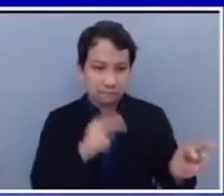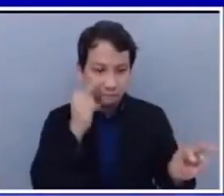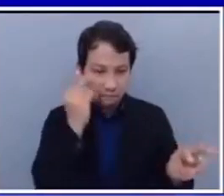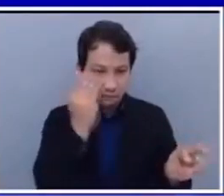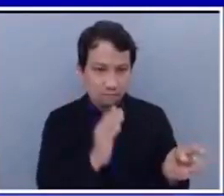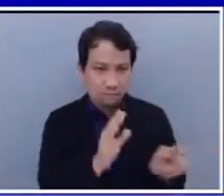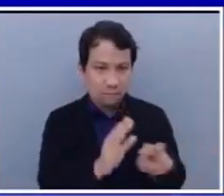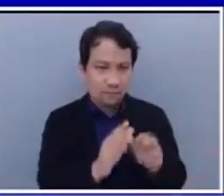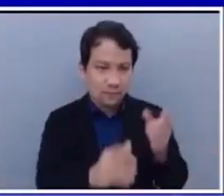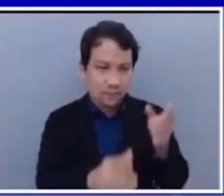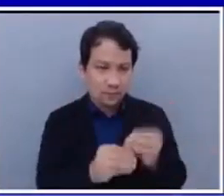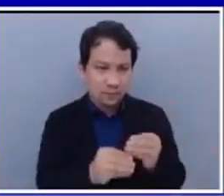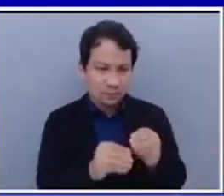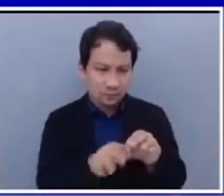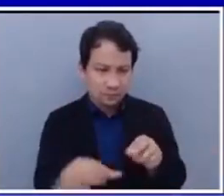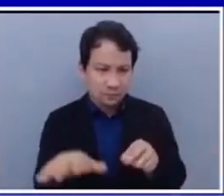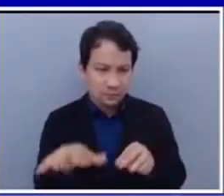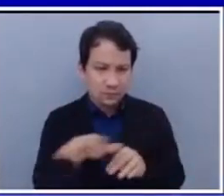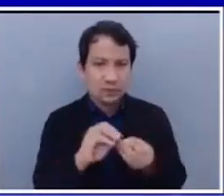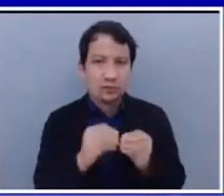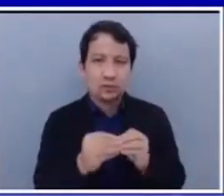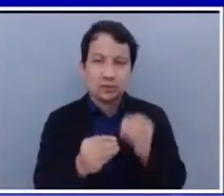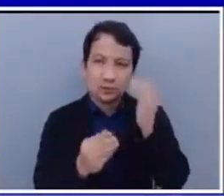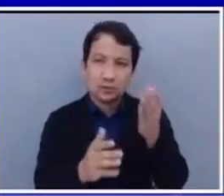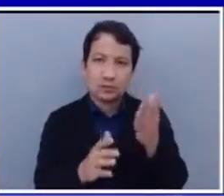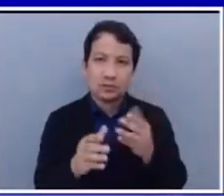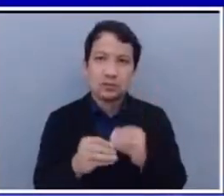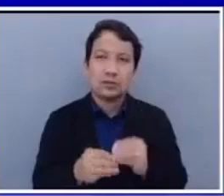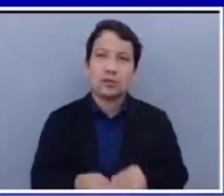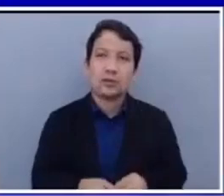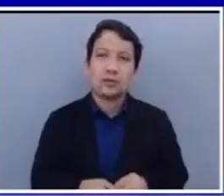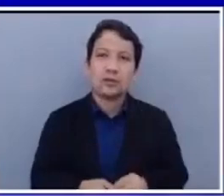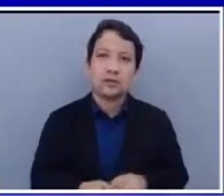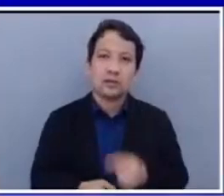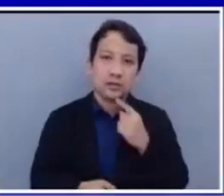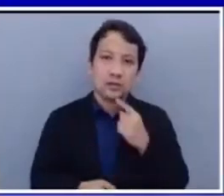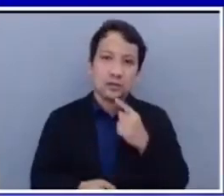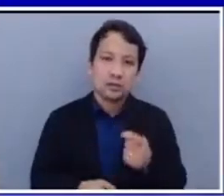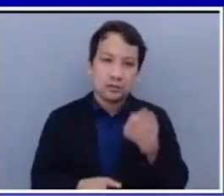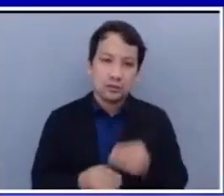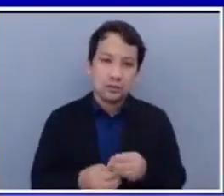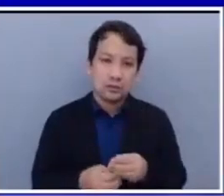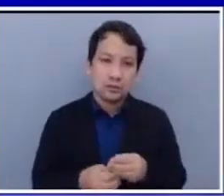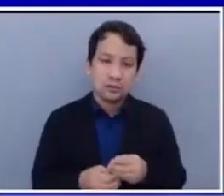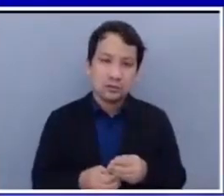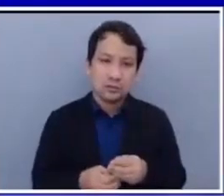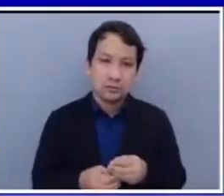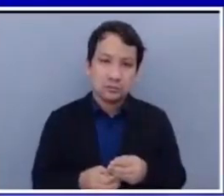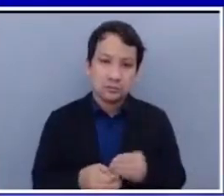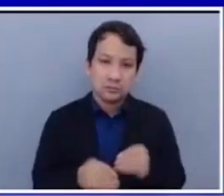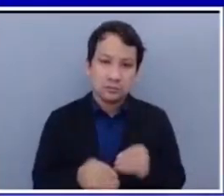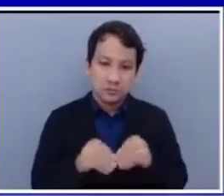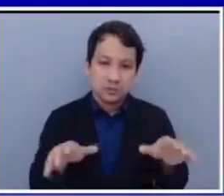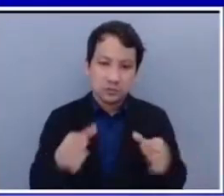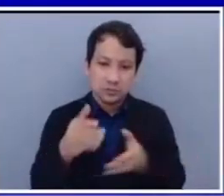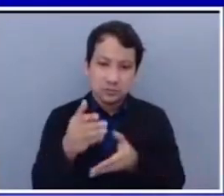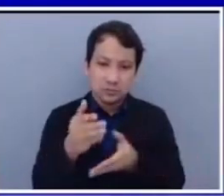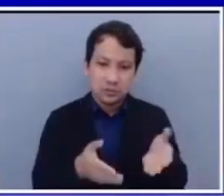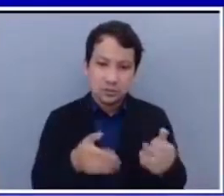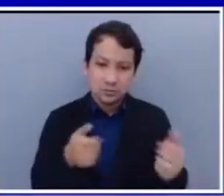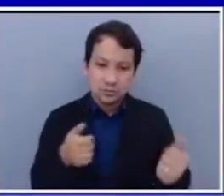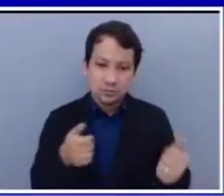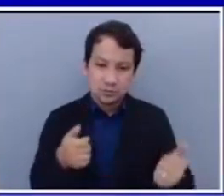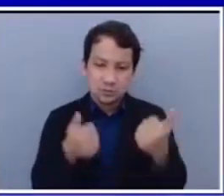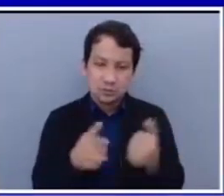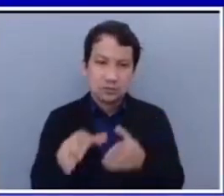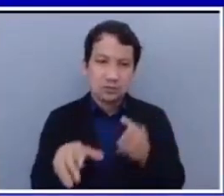number. Now of course, given the high prices, there might be some challenges, no. But in the